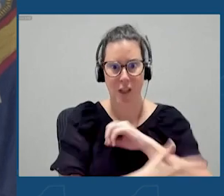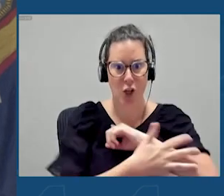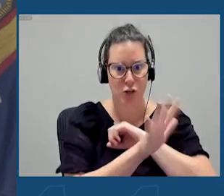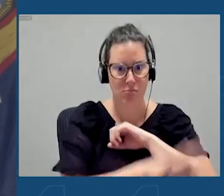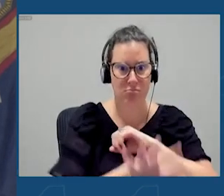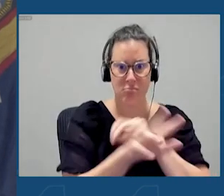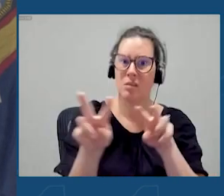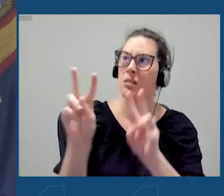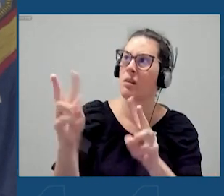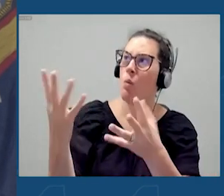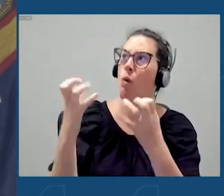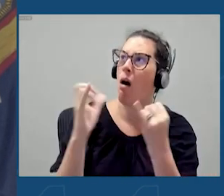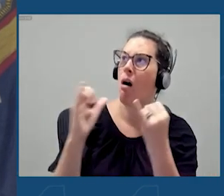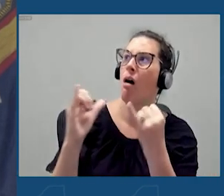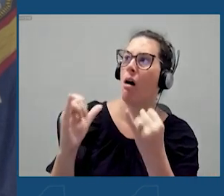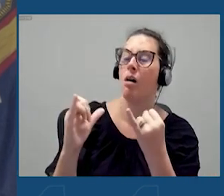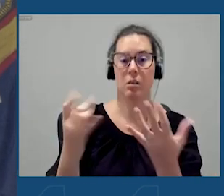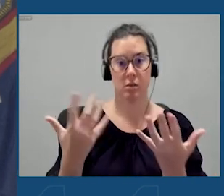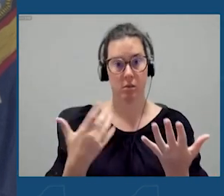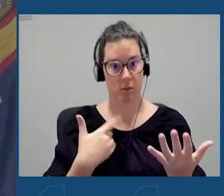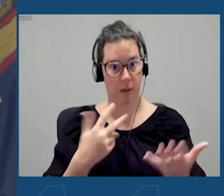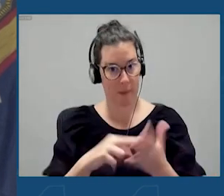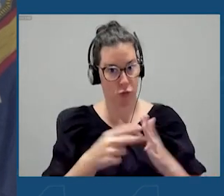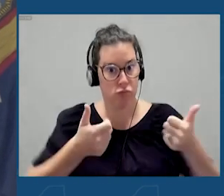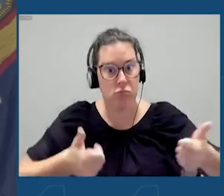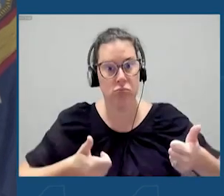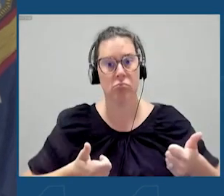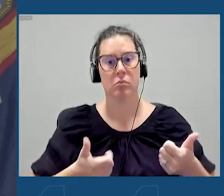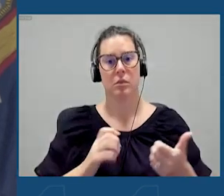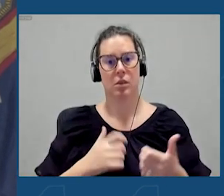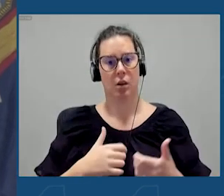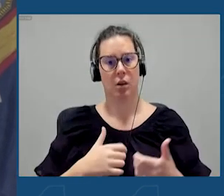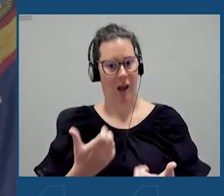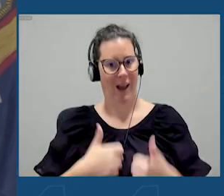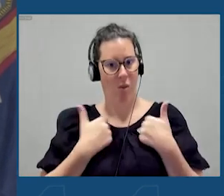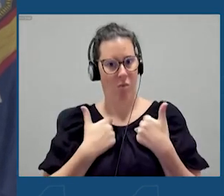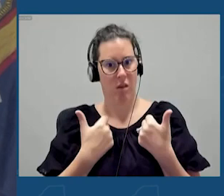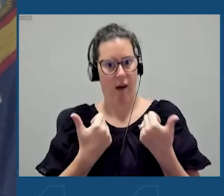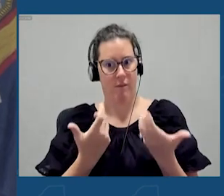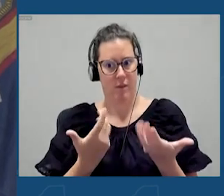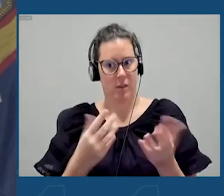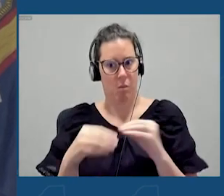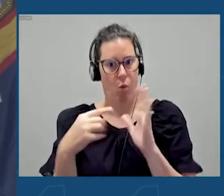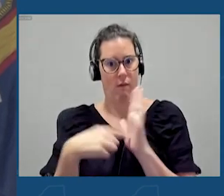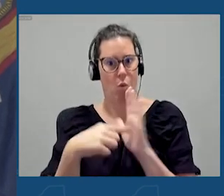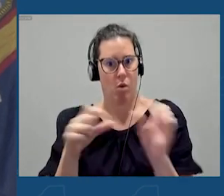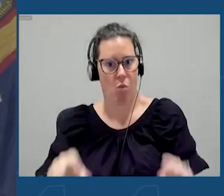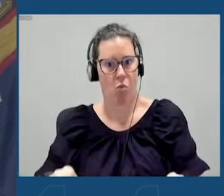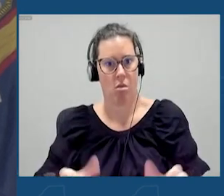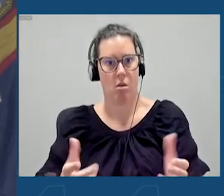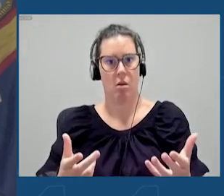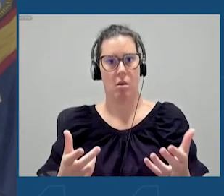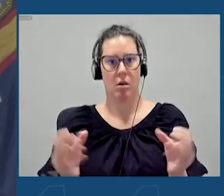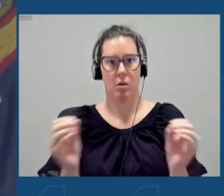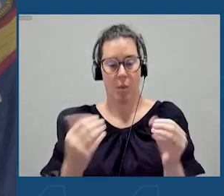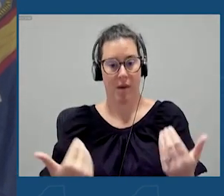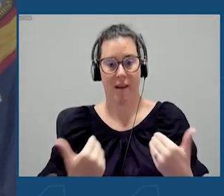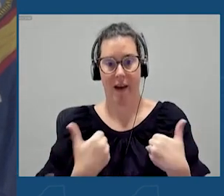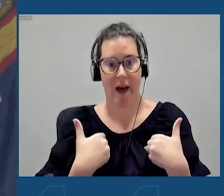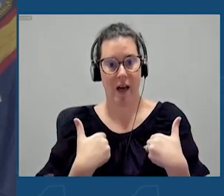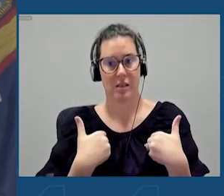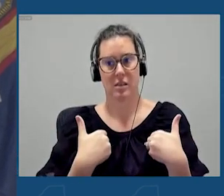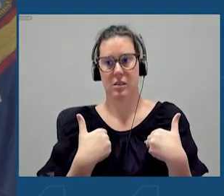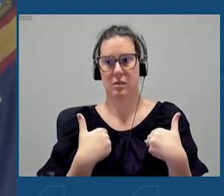you talk about our high quality of life here, more affordable way to live, the fact that no one has long commutes stuck